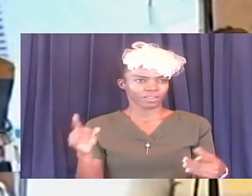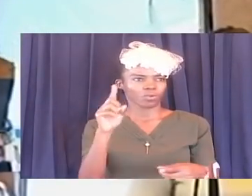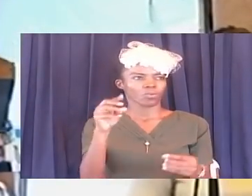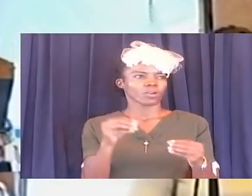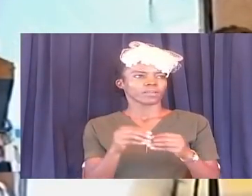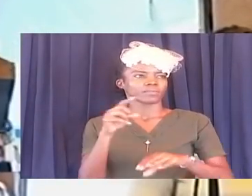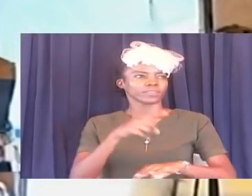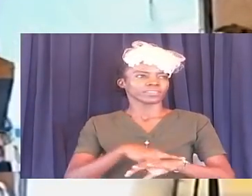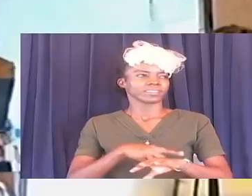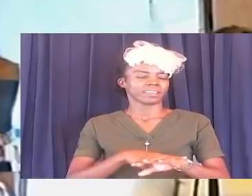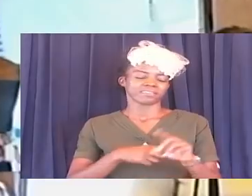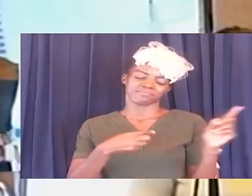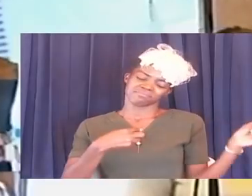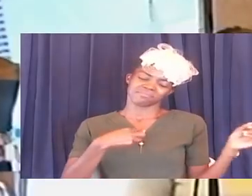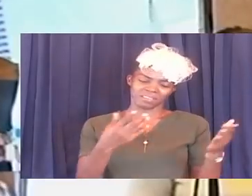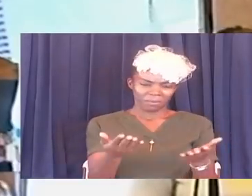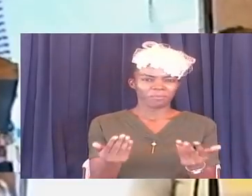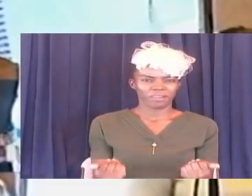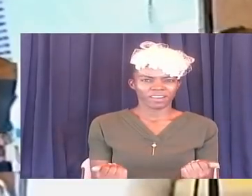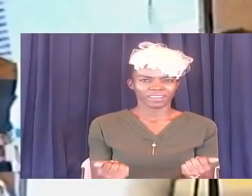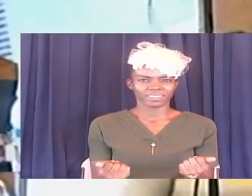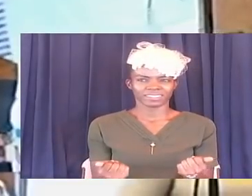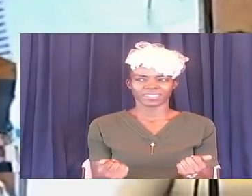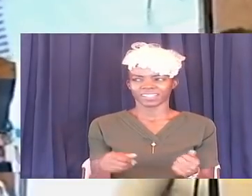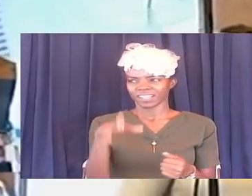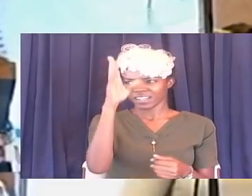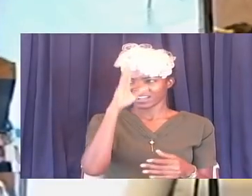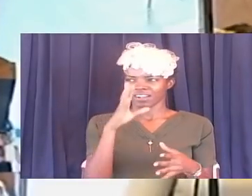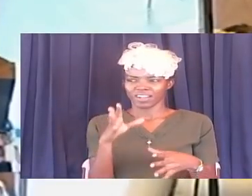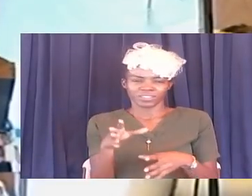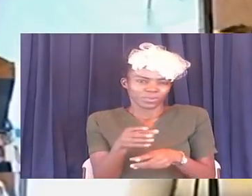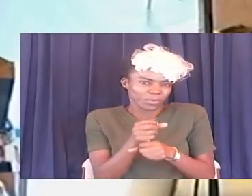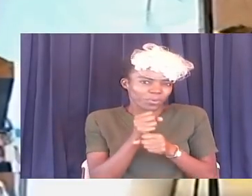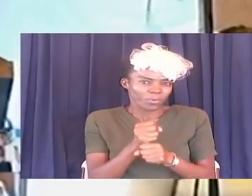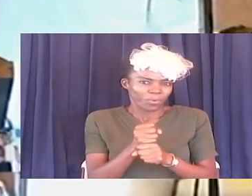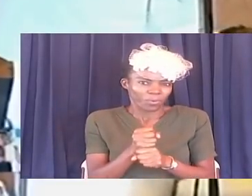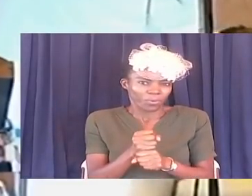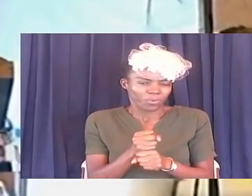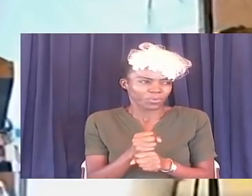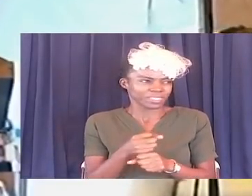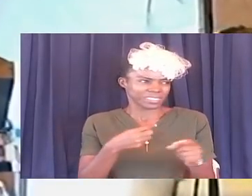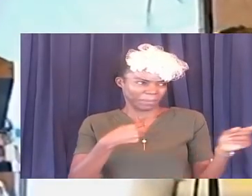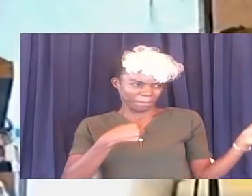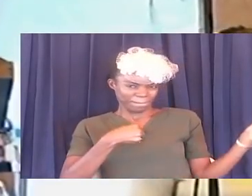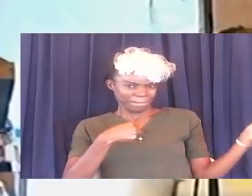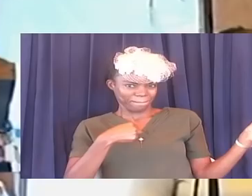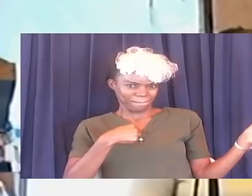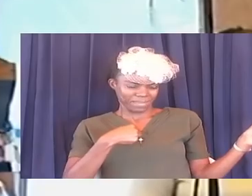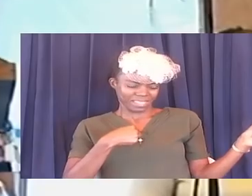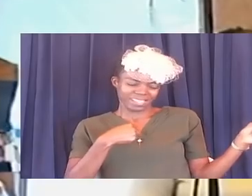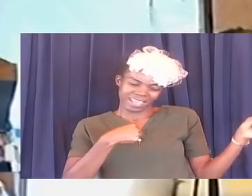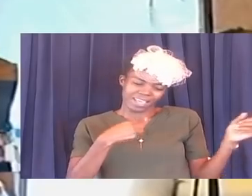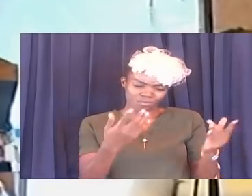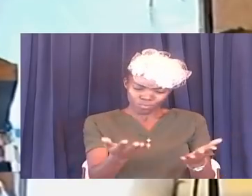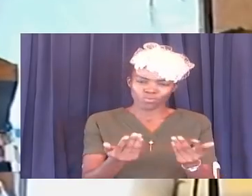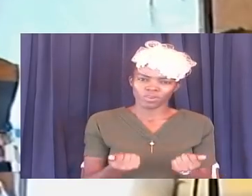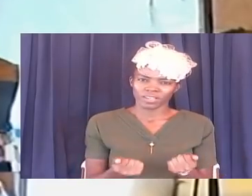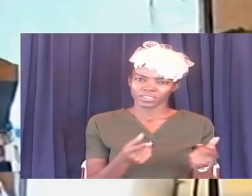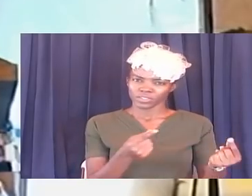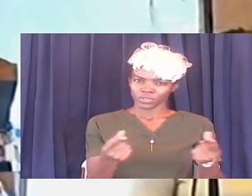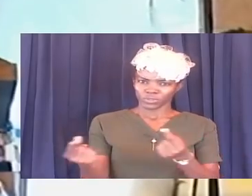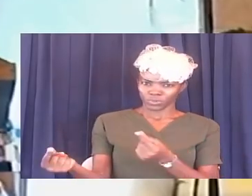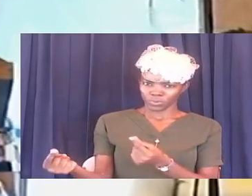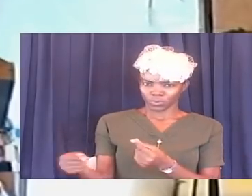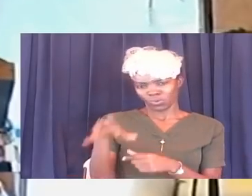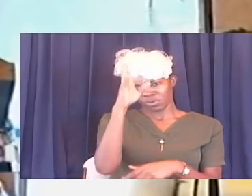will just hold me and see me through. I really desire to do nothing less and nothing more than that